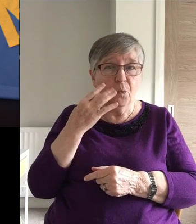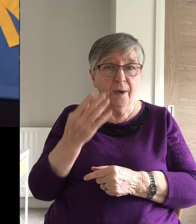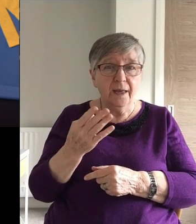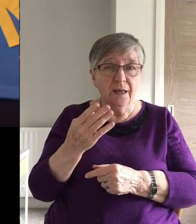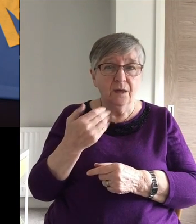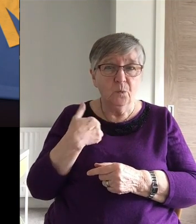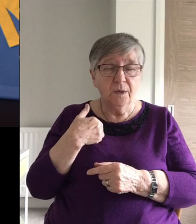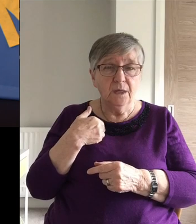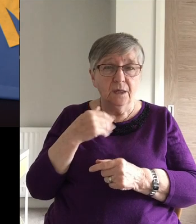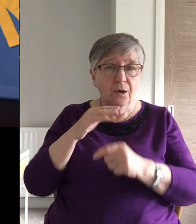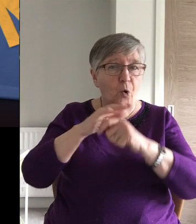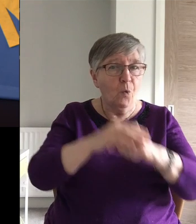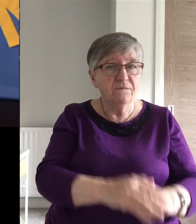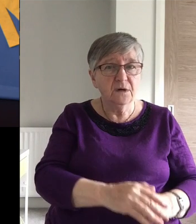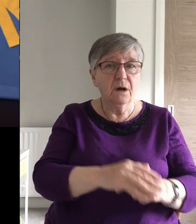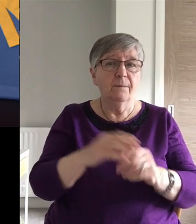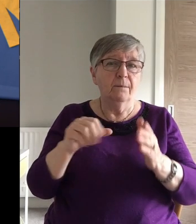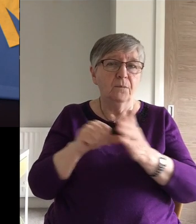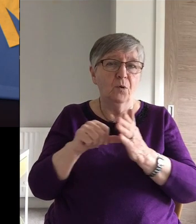when trials are overcome,